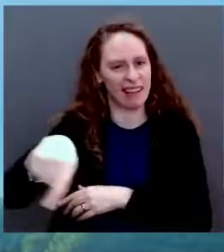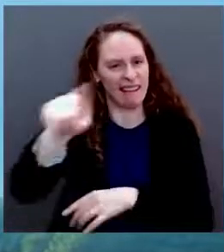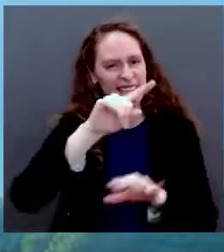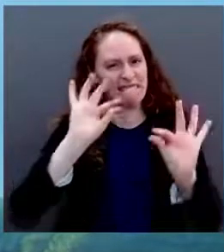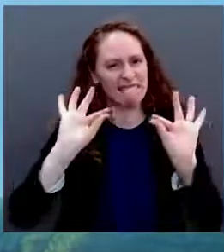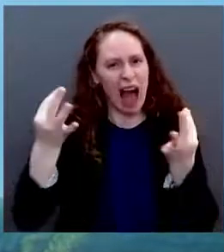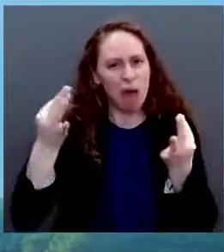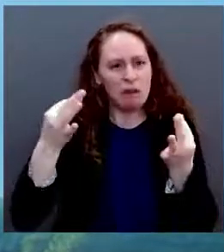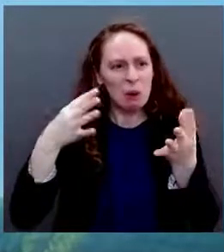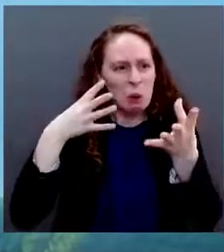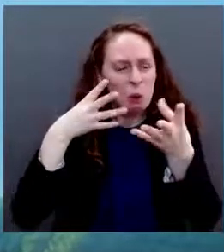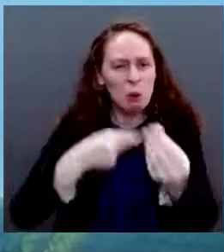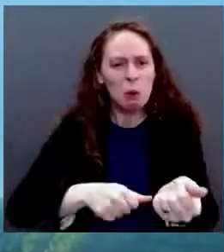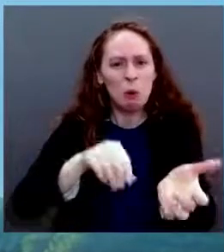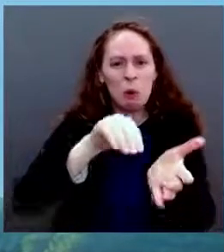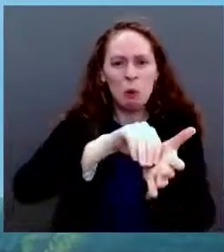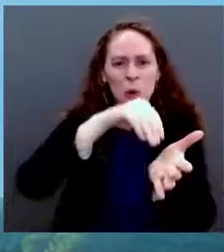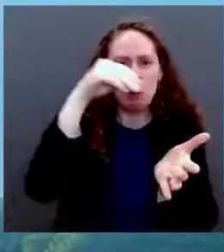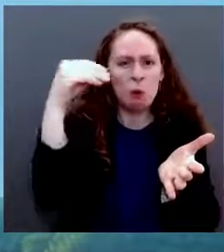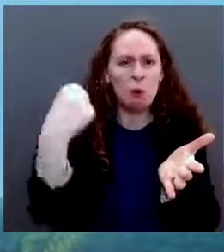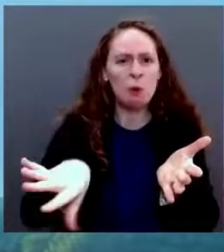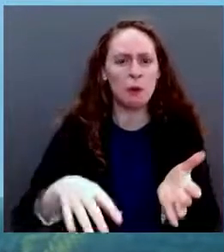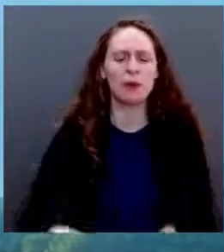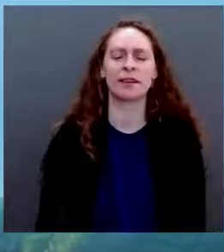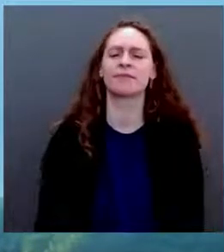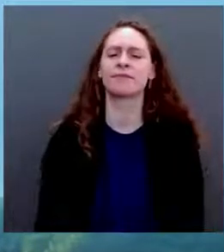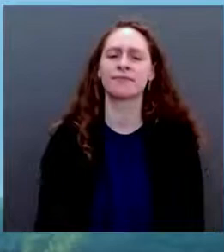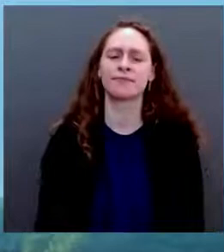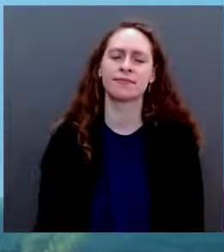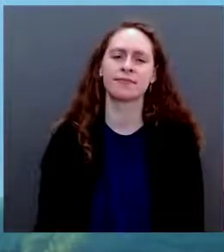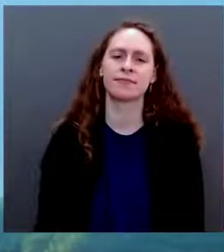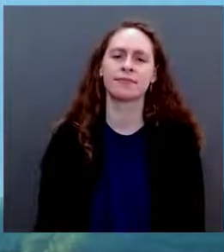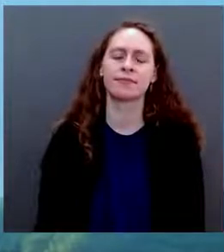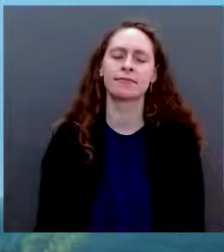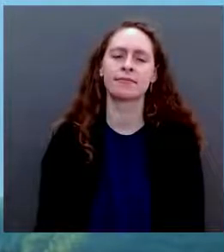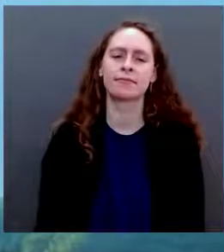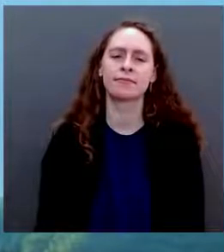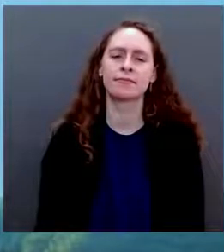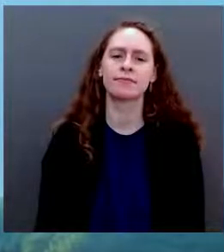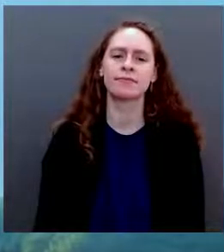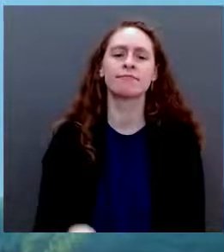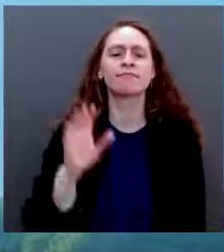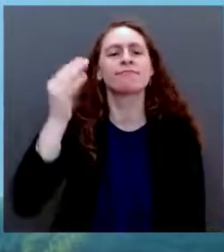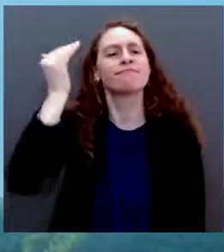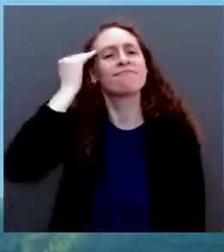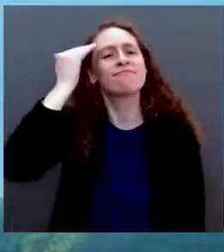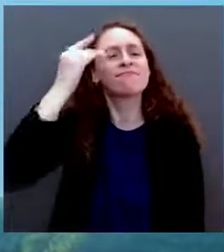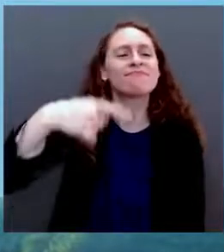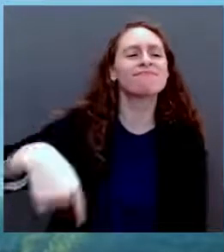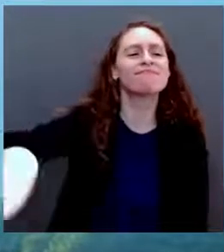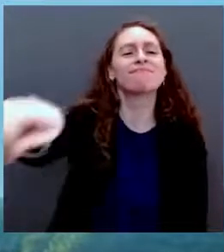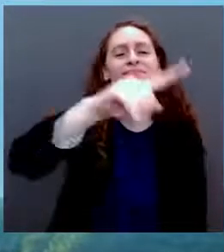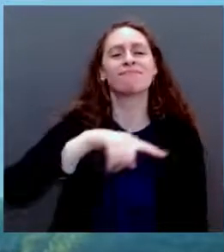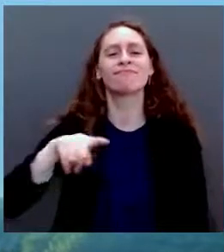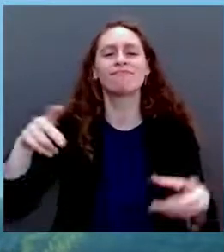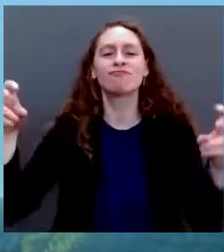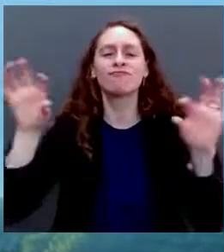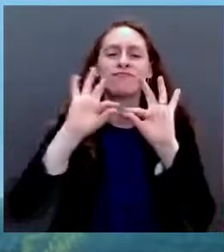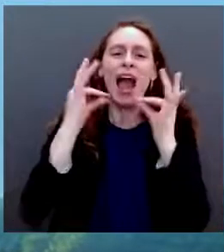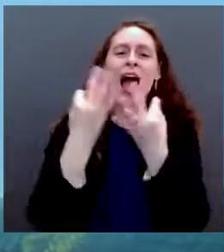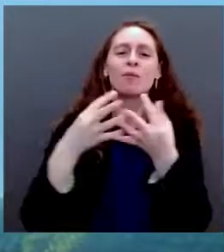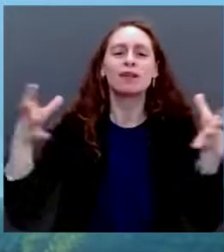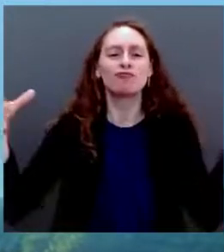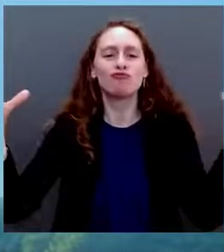her sister and a good friend named Mary Ann, and she was saying, "Do you realize it's over $5 for a pound of hamburger